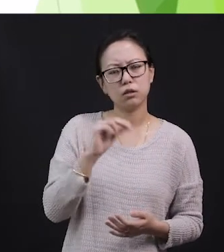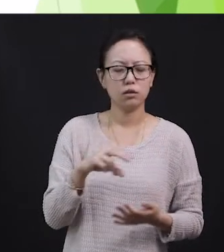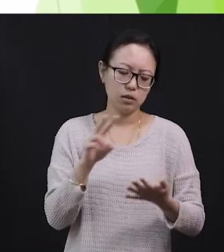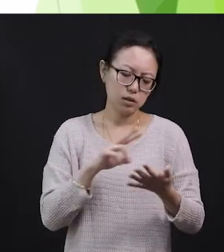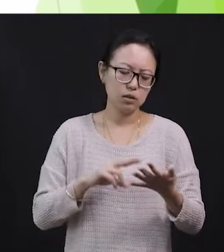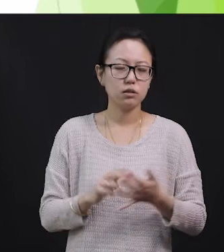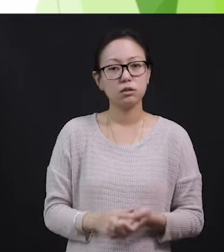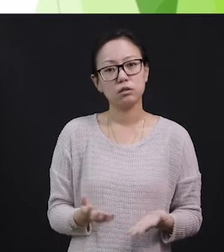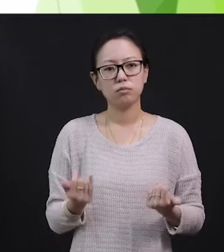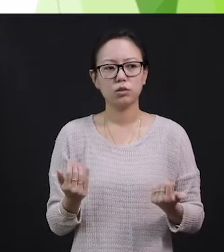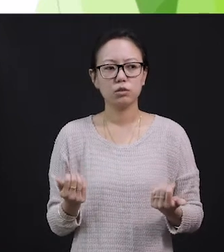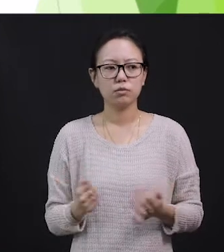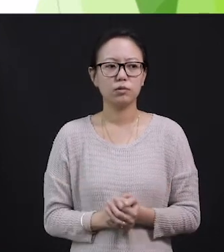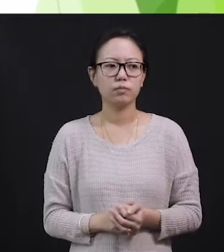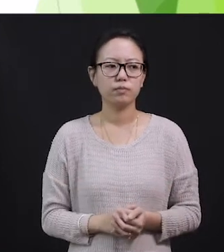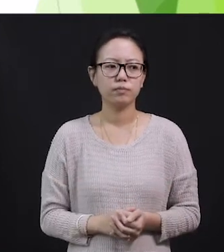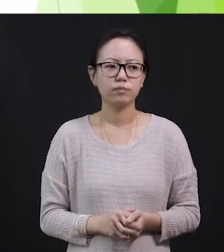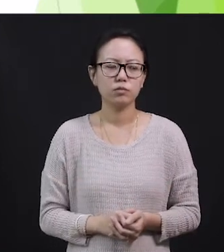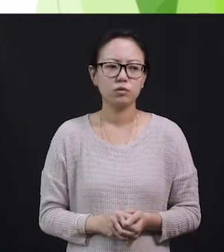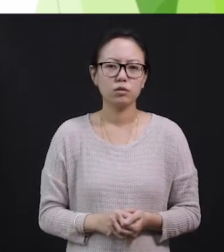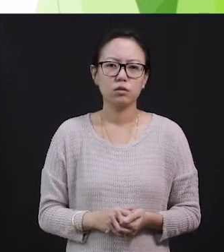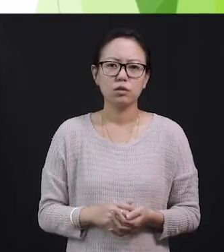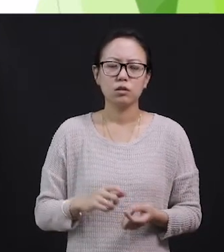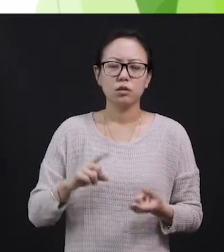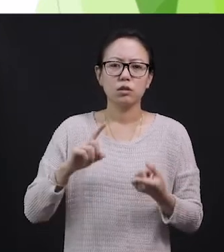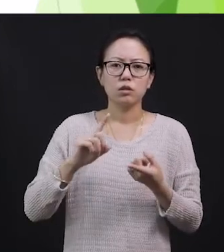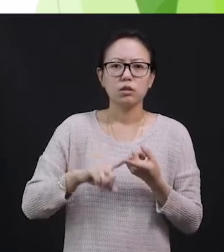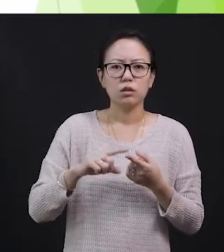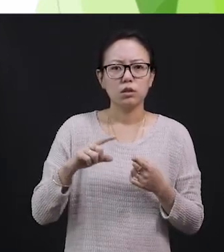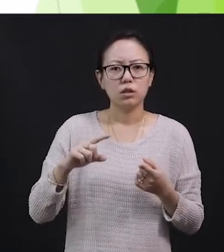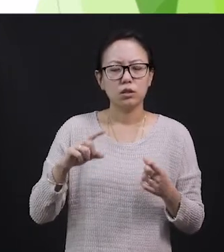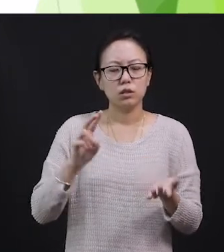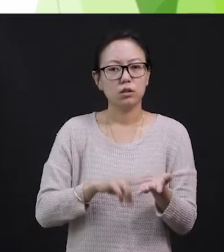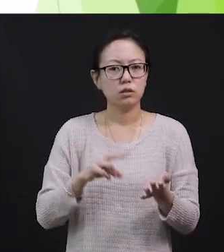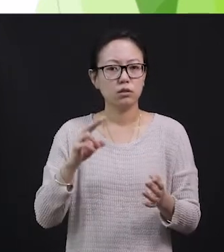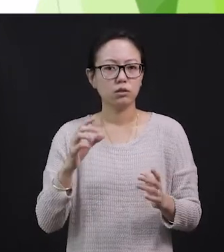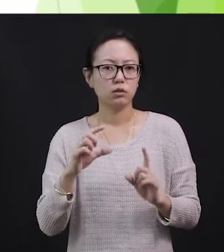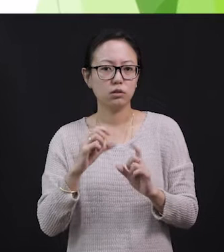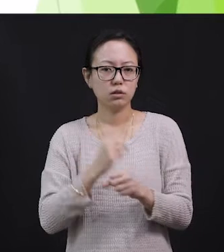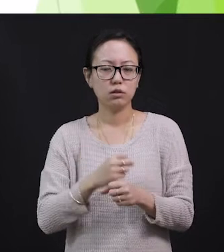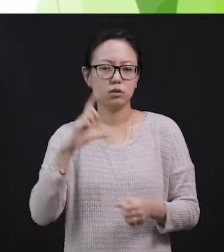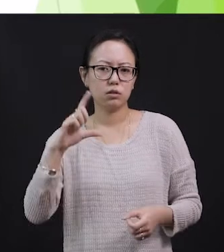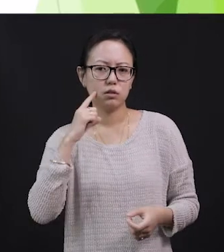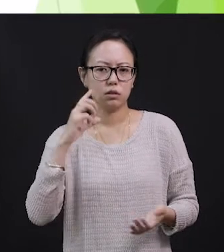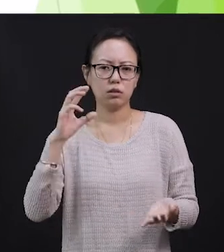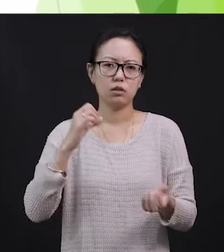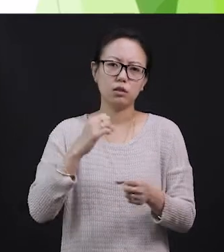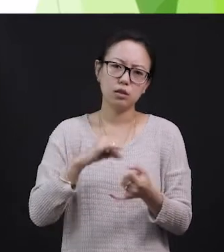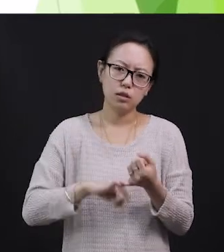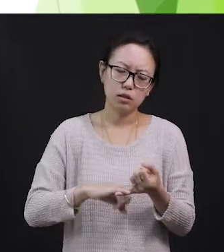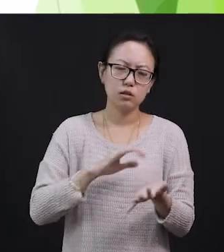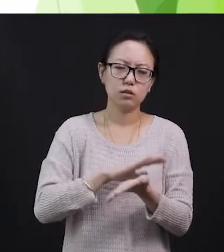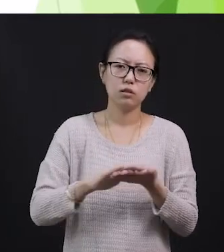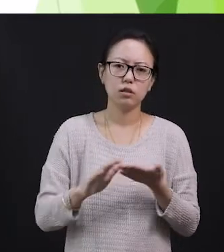British introduced the new education system, and it was primarily based on English. So they neglected the